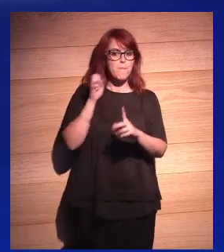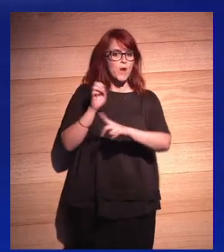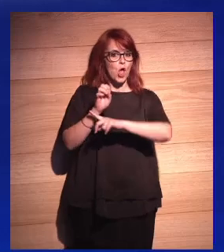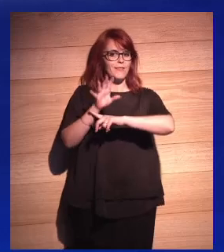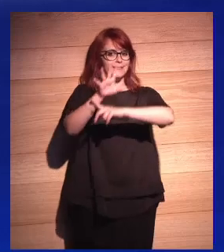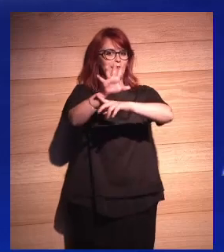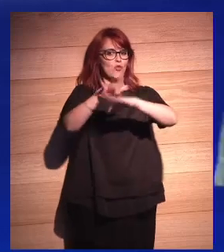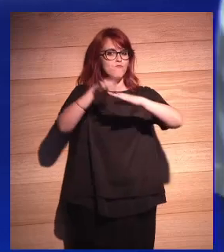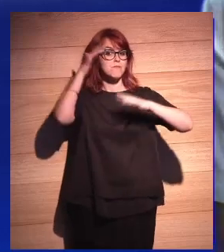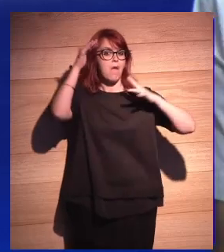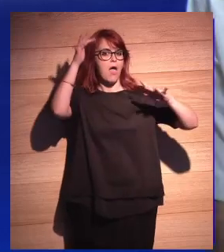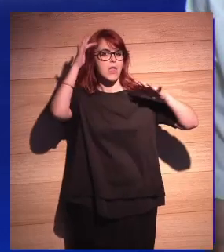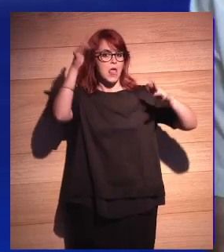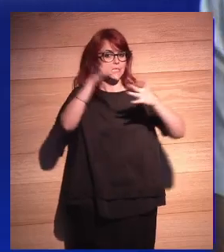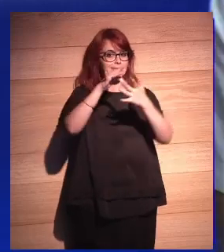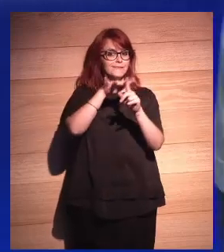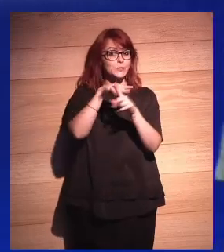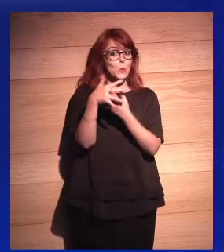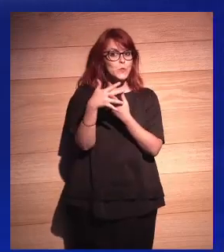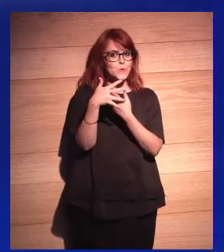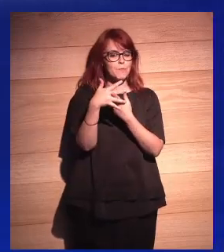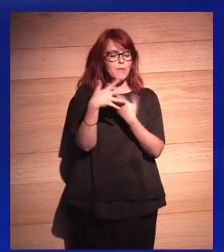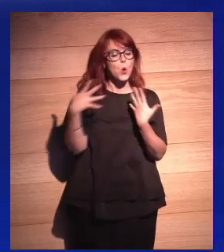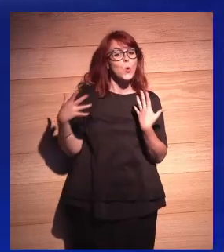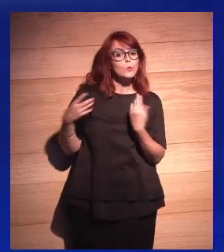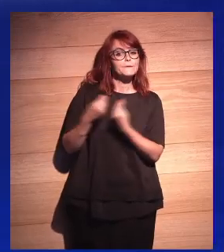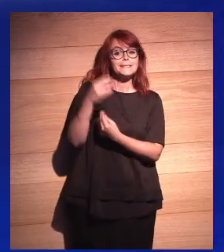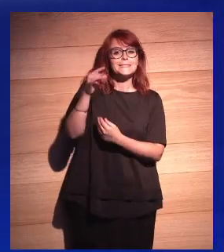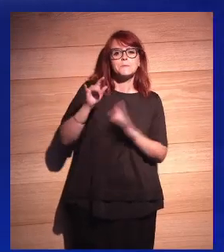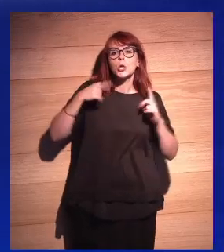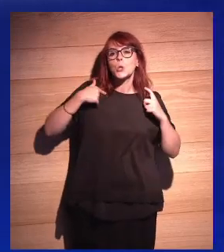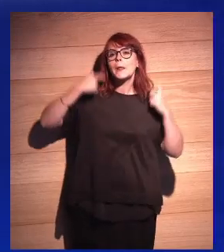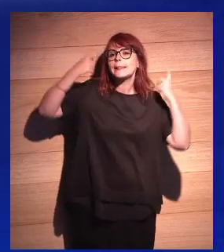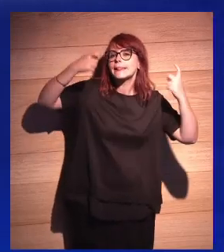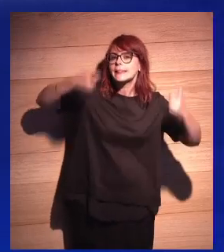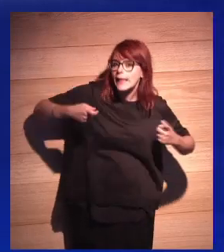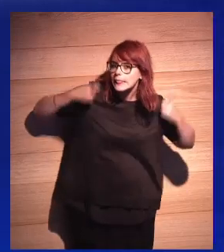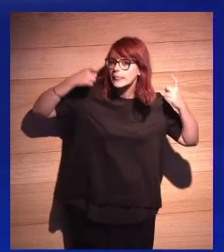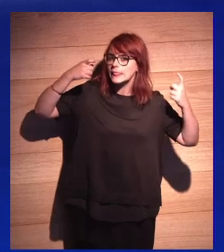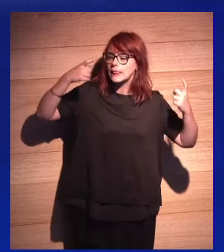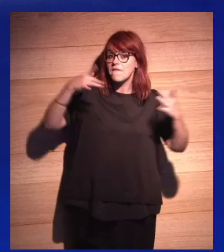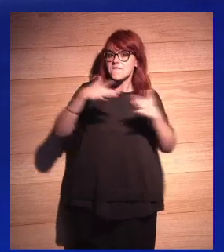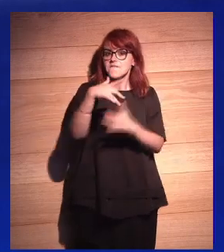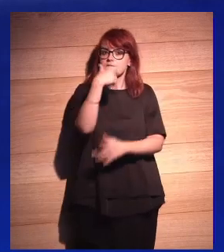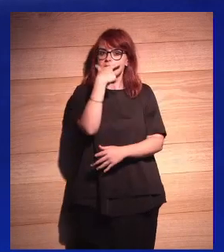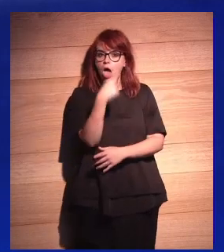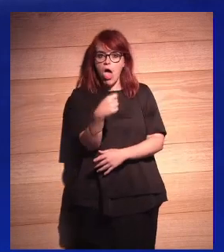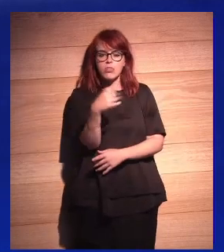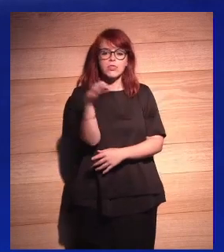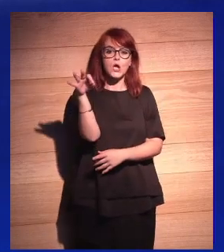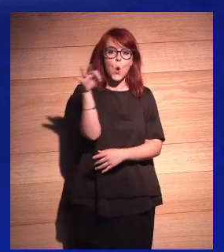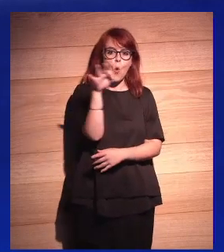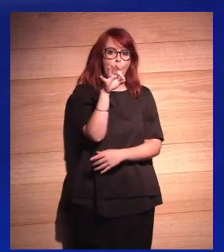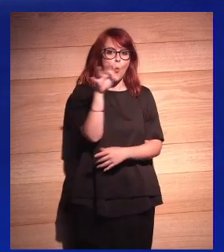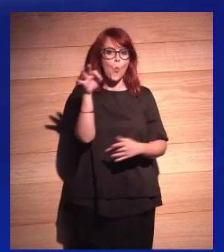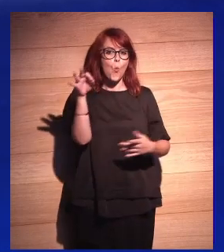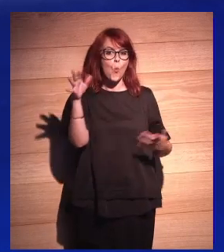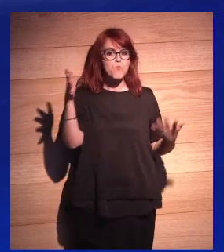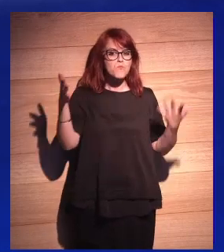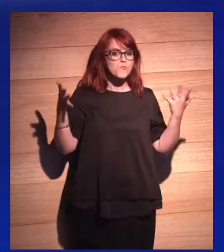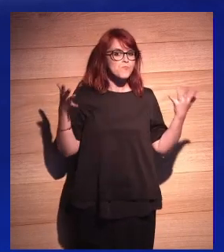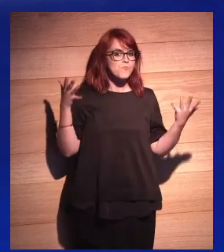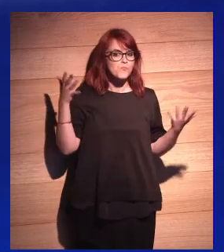constantly while I'm projecting or imagining what the result will be, but I don't ever